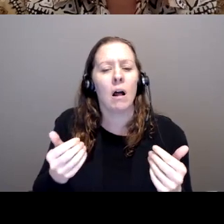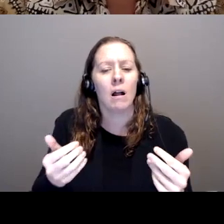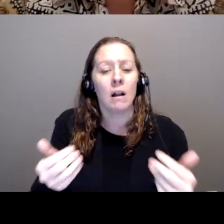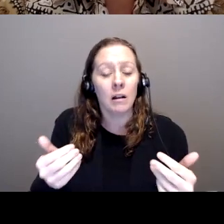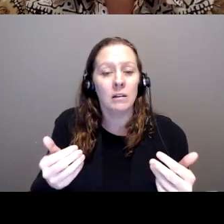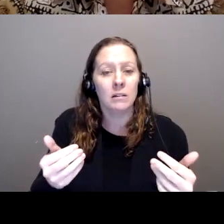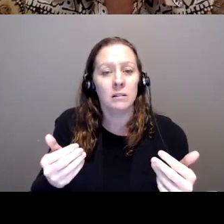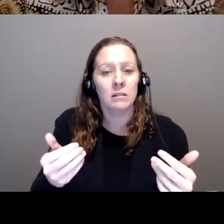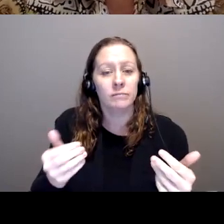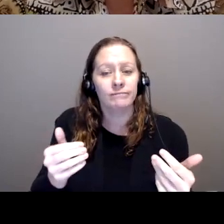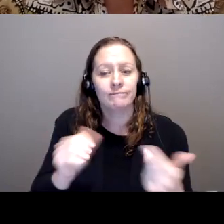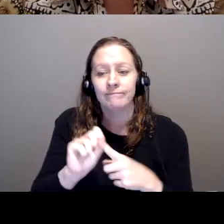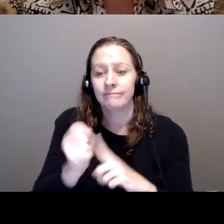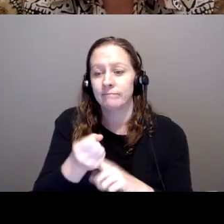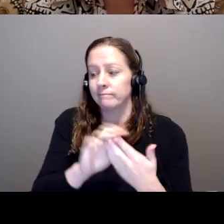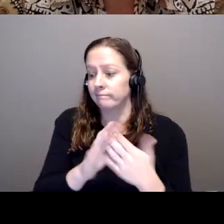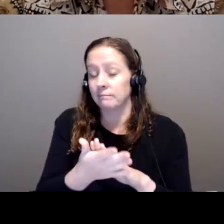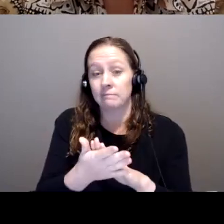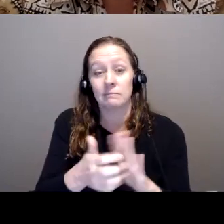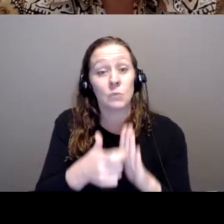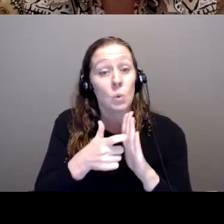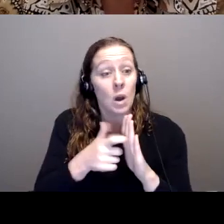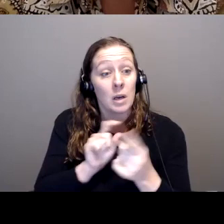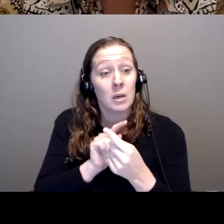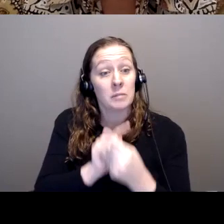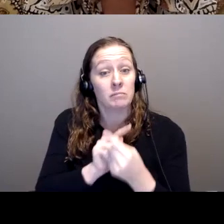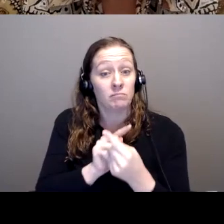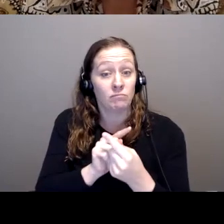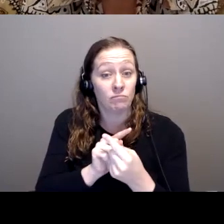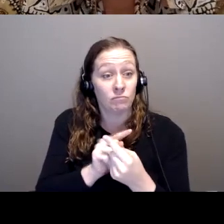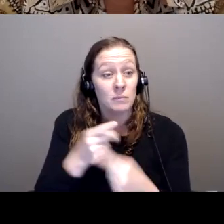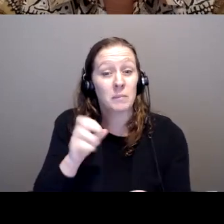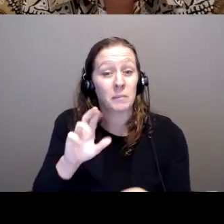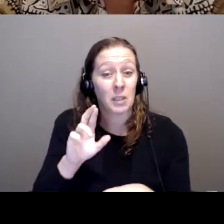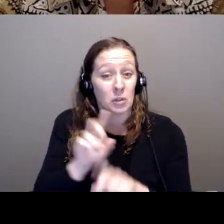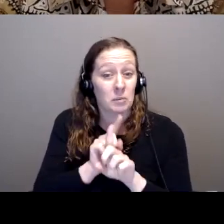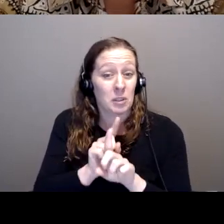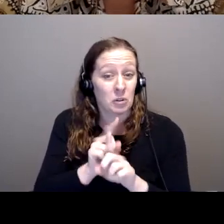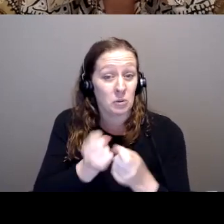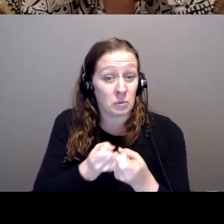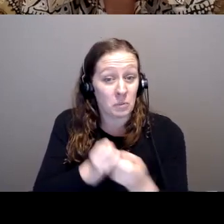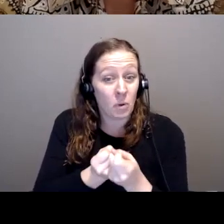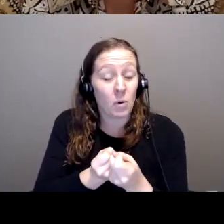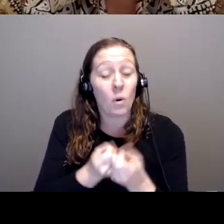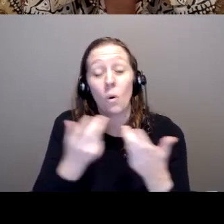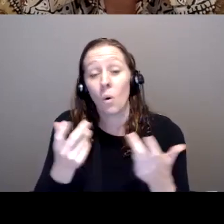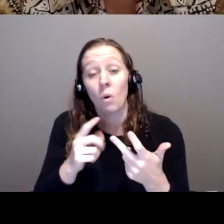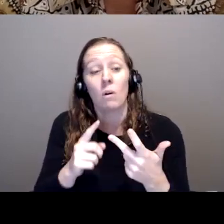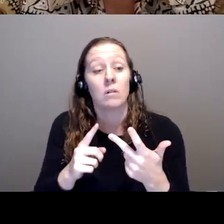where they are needing that peer mentor support. So we could connect them to that. We can connect them